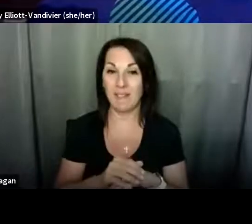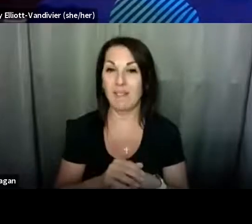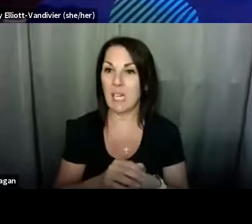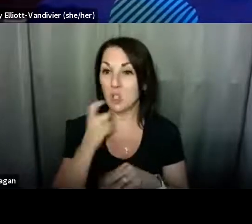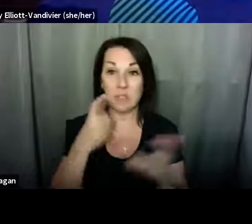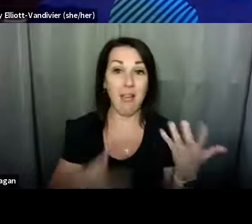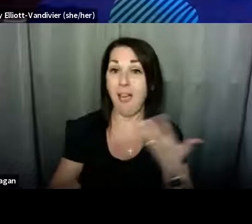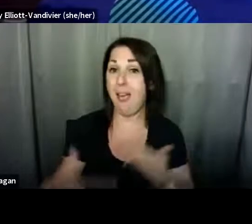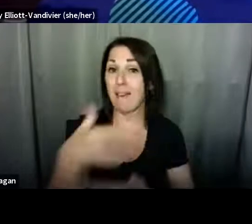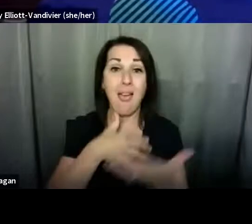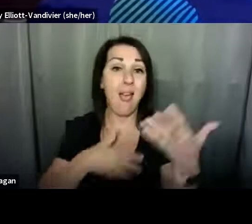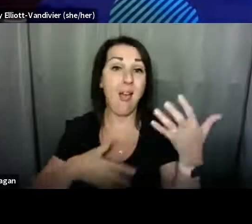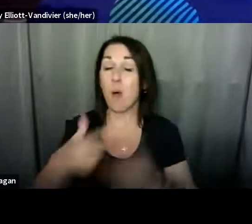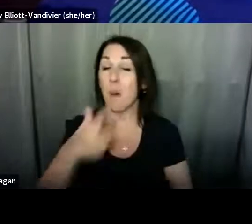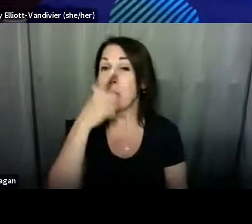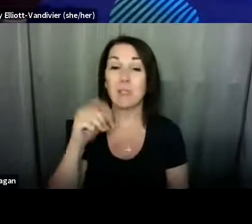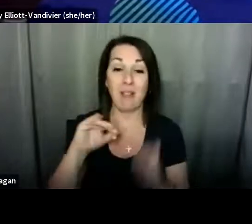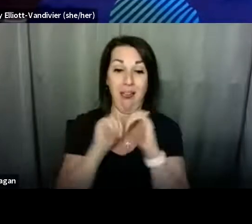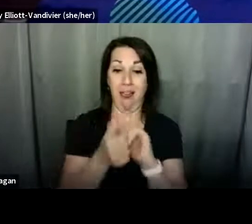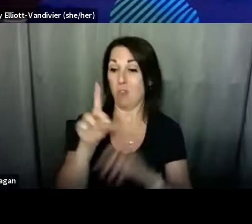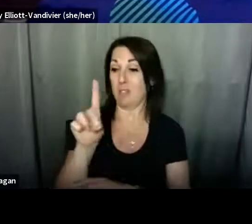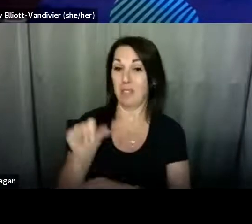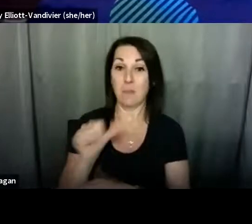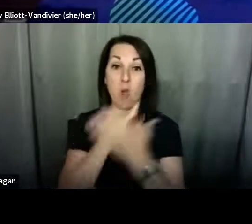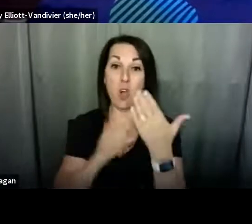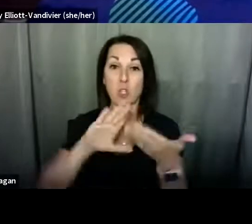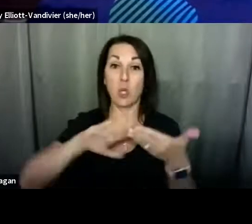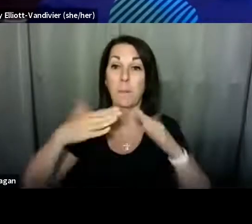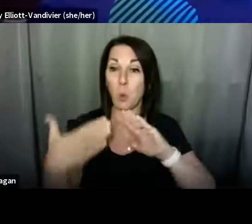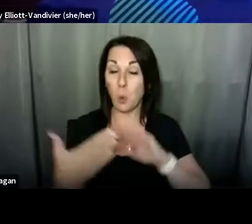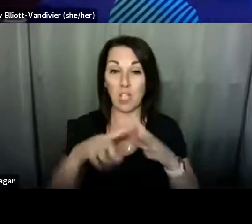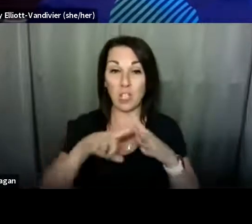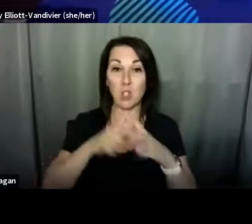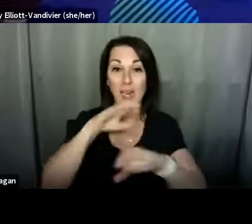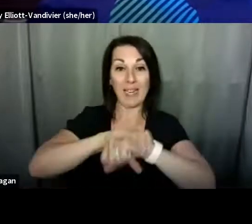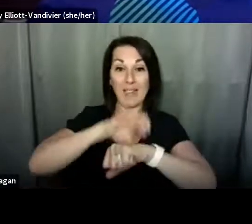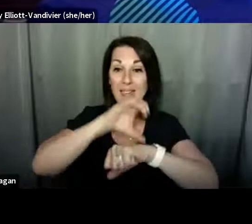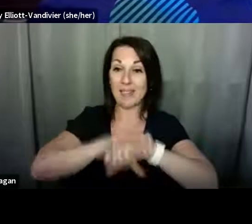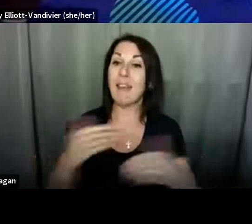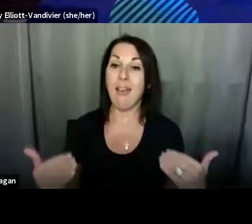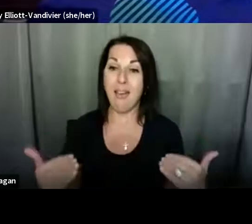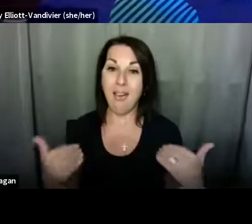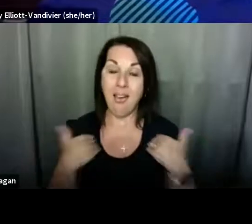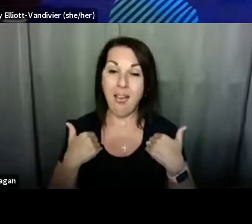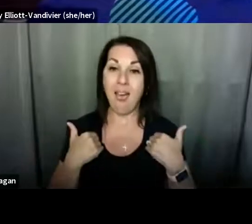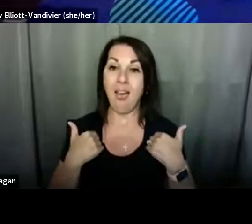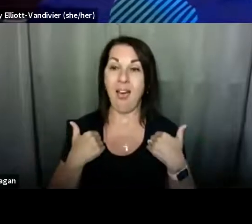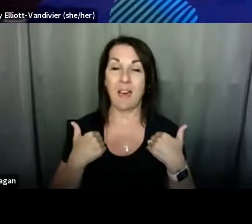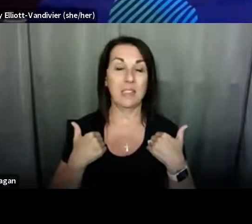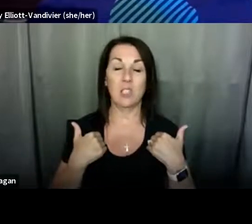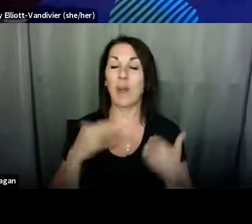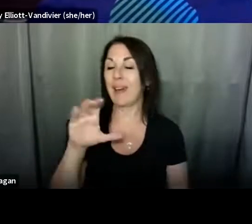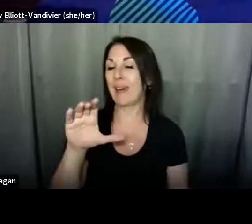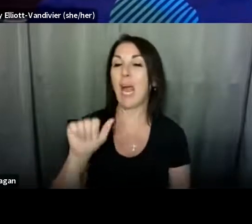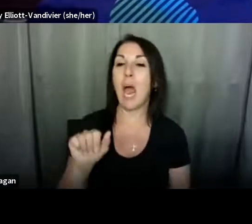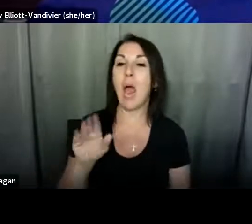out. Because the way that the disability arts community started in England was, you know, we had this, like, cabaret night. Now, a cabaret